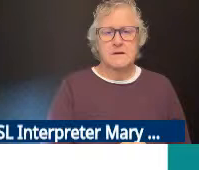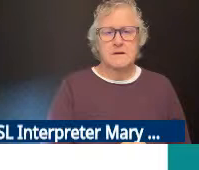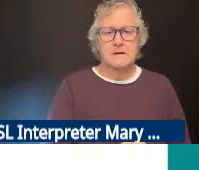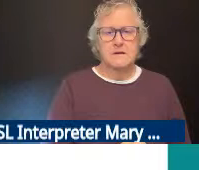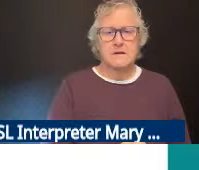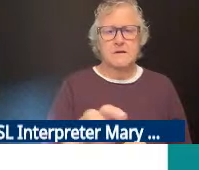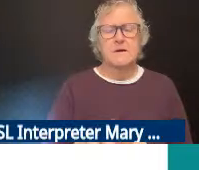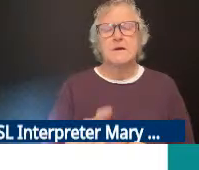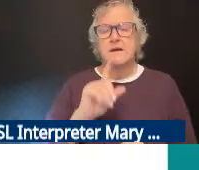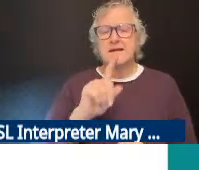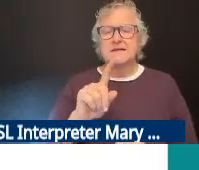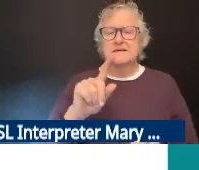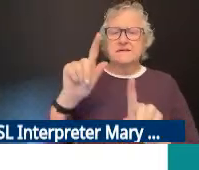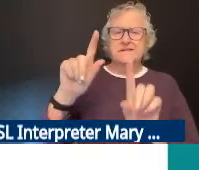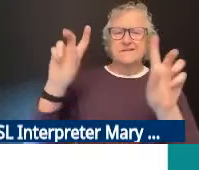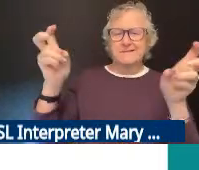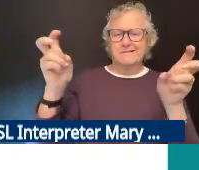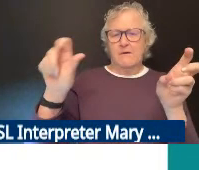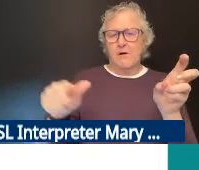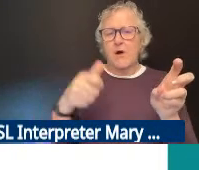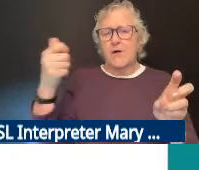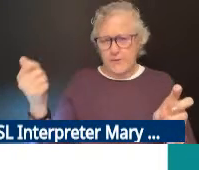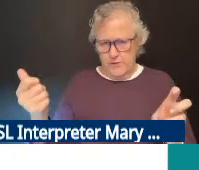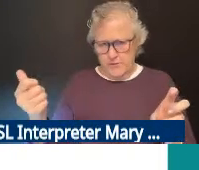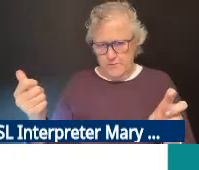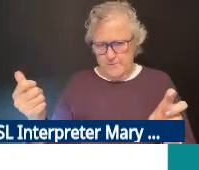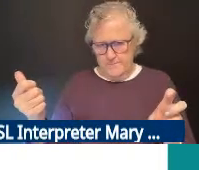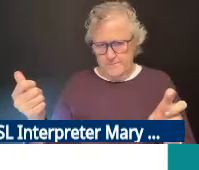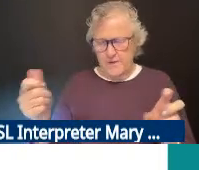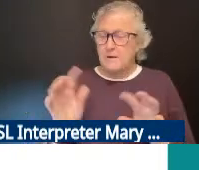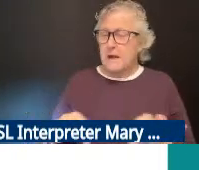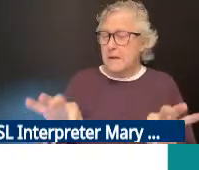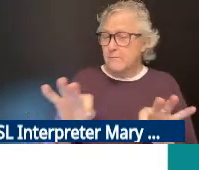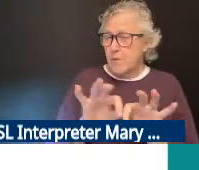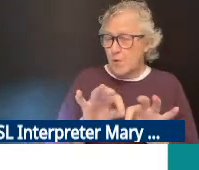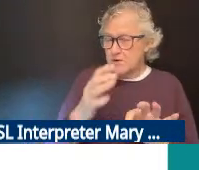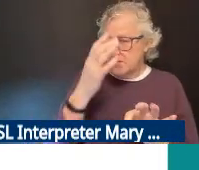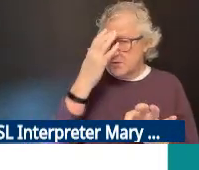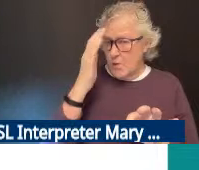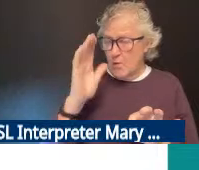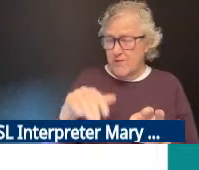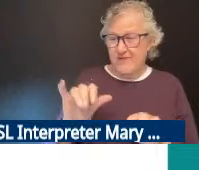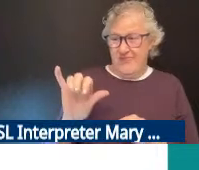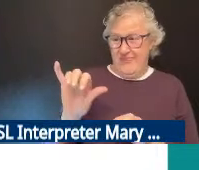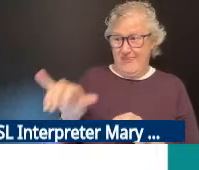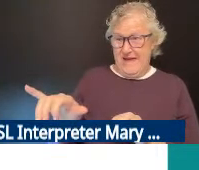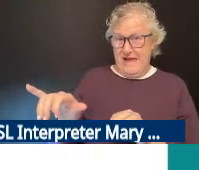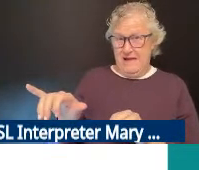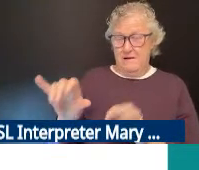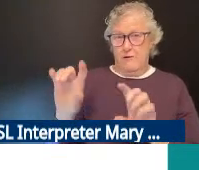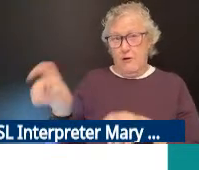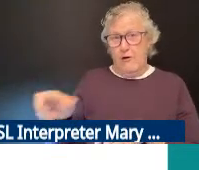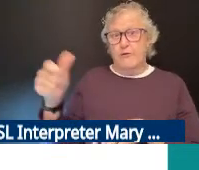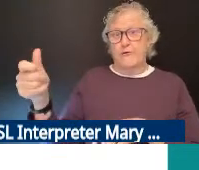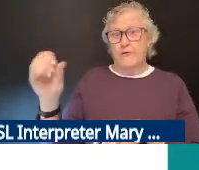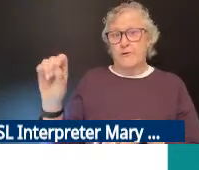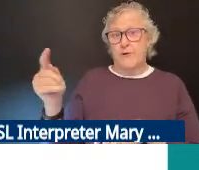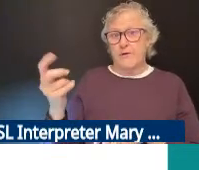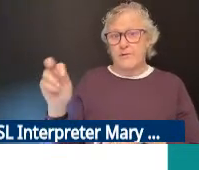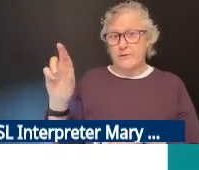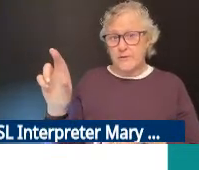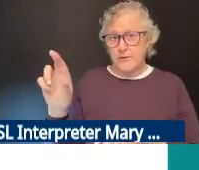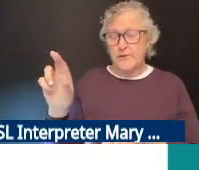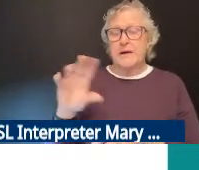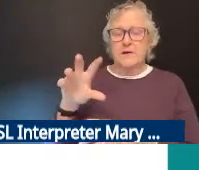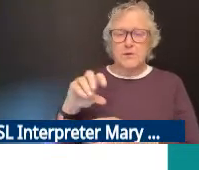category includes a number of the other environmental focus areas. There were over 30 different areas that we looked at in the draft